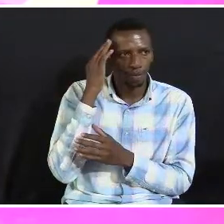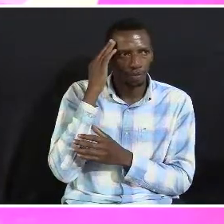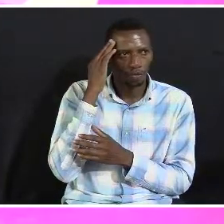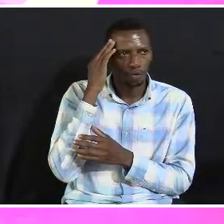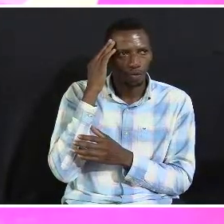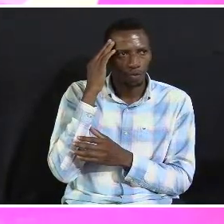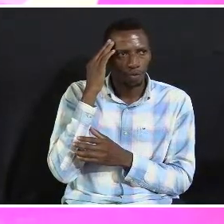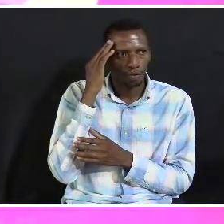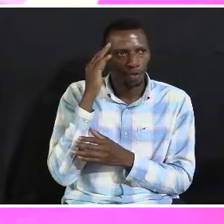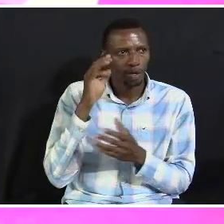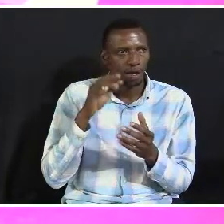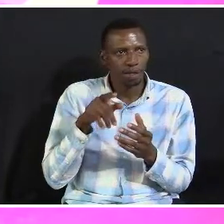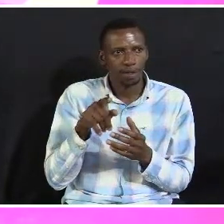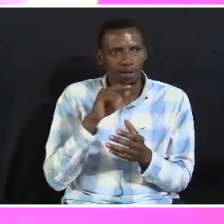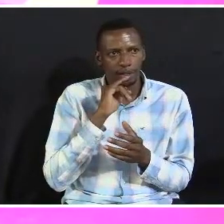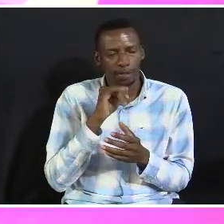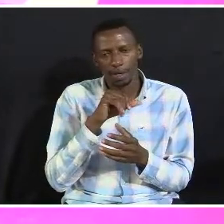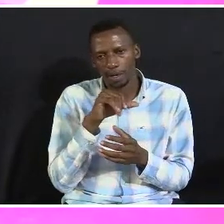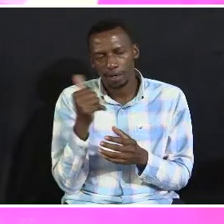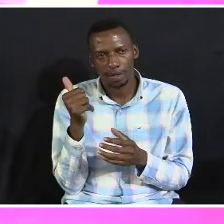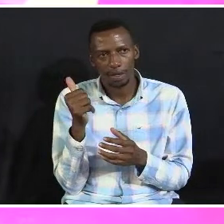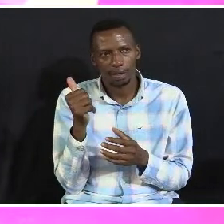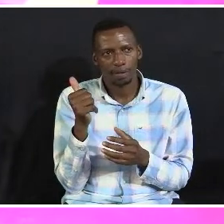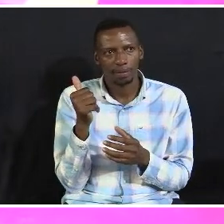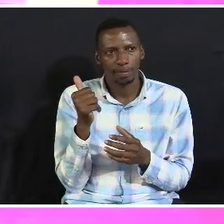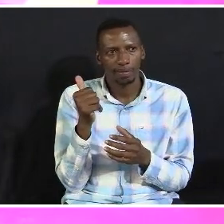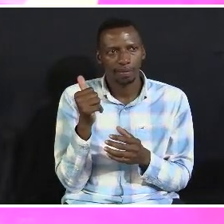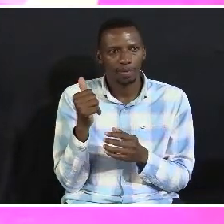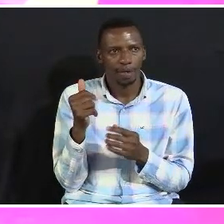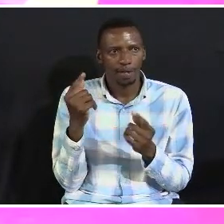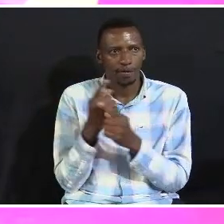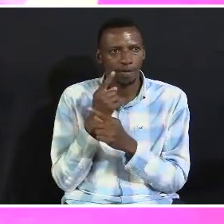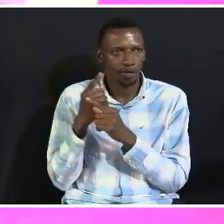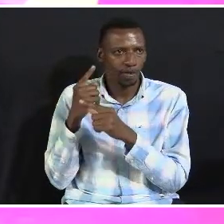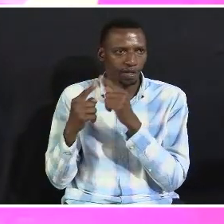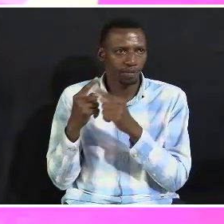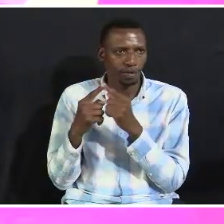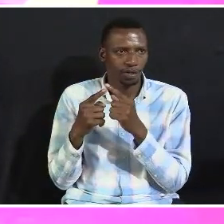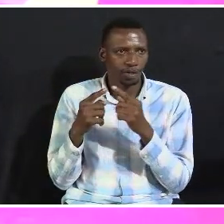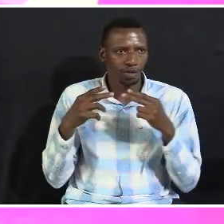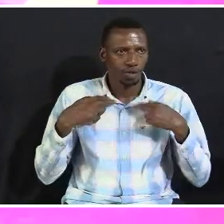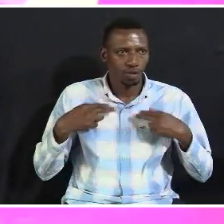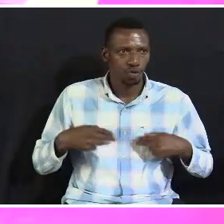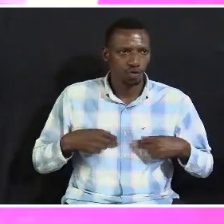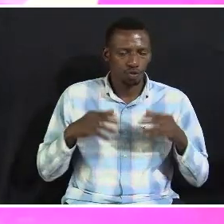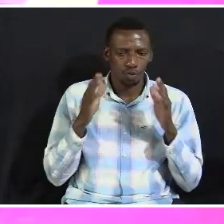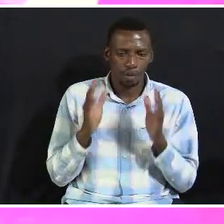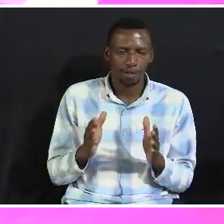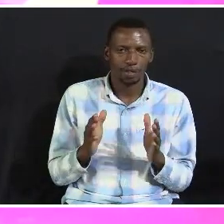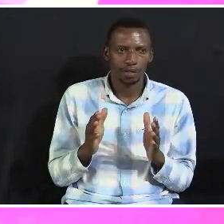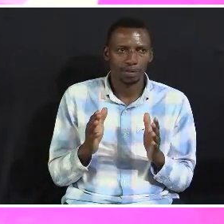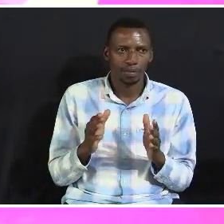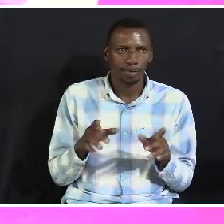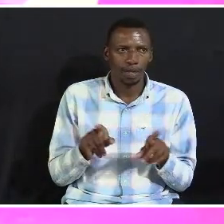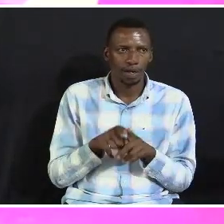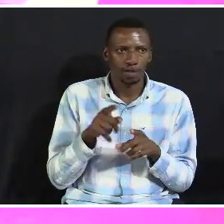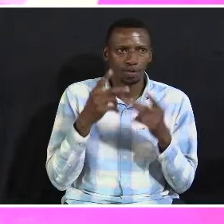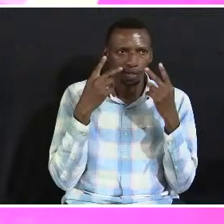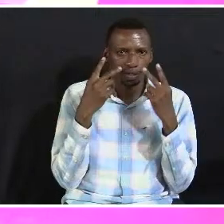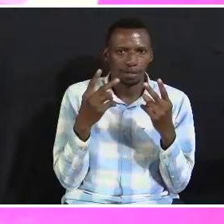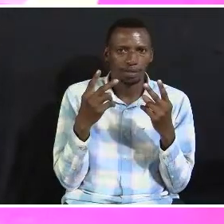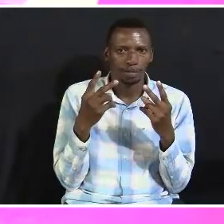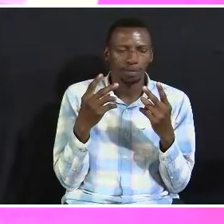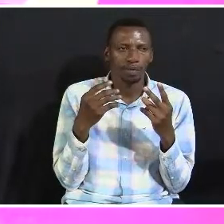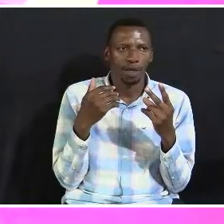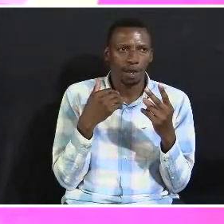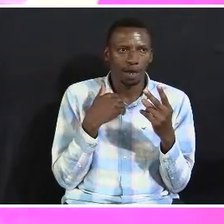was another excruciating experience. Human beings, for sure, as we observed, have gone through